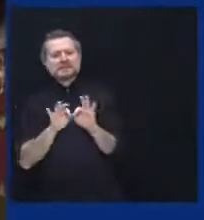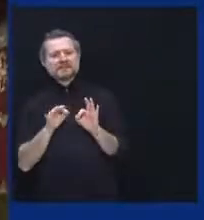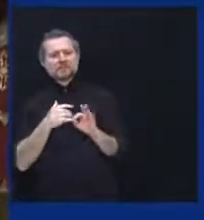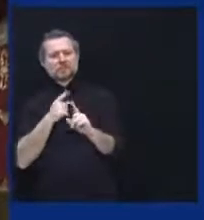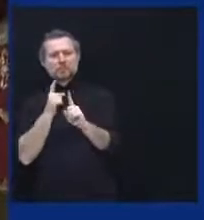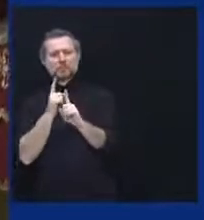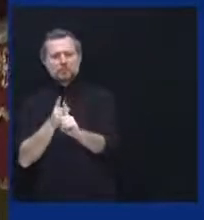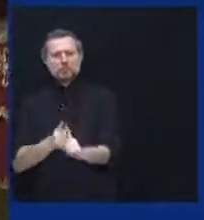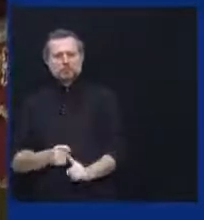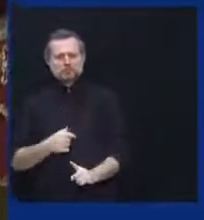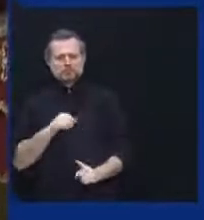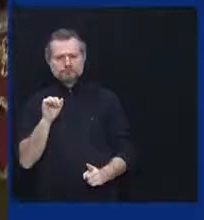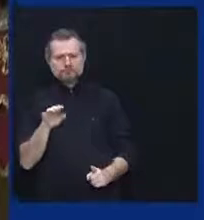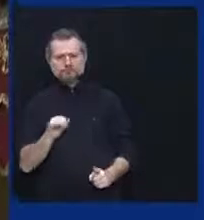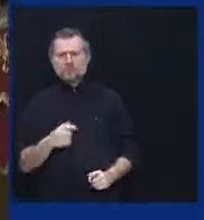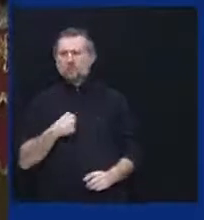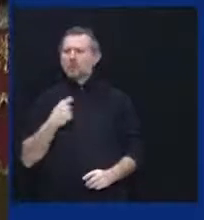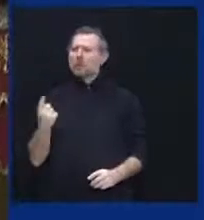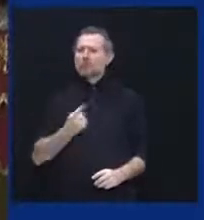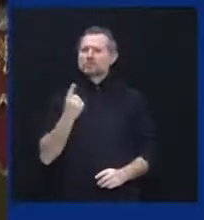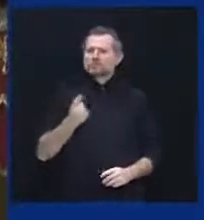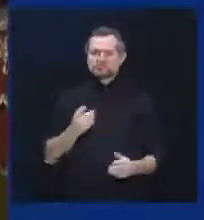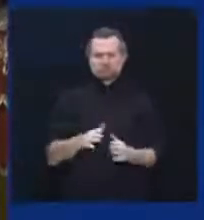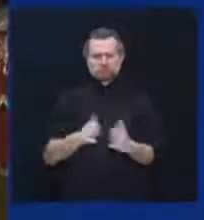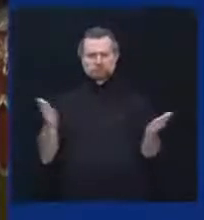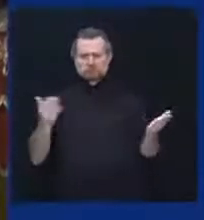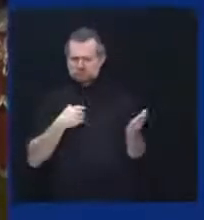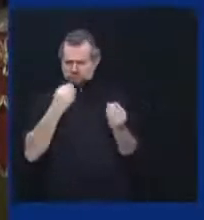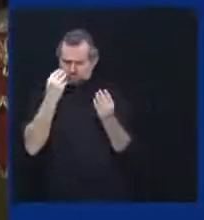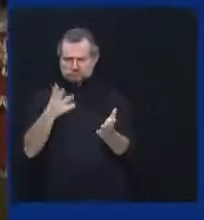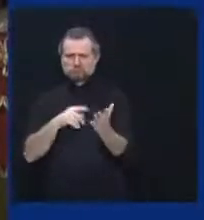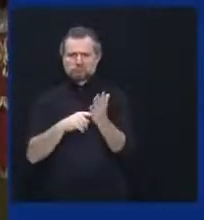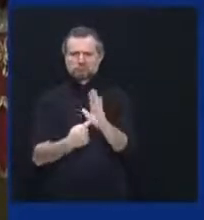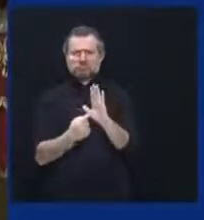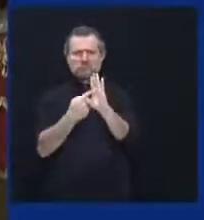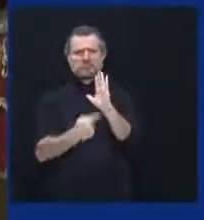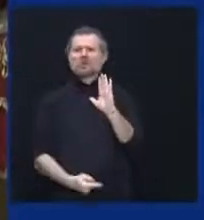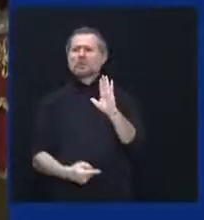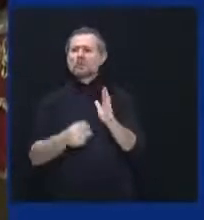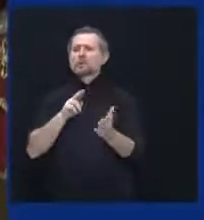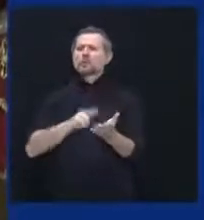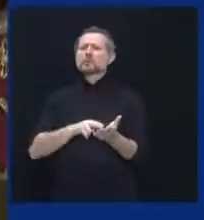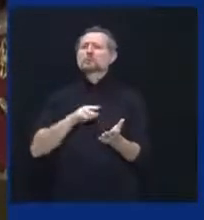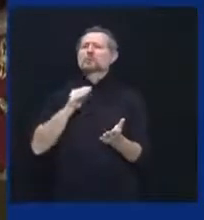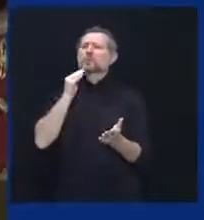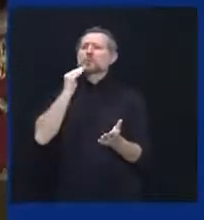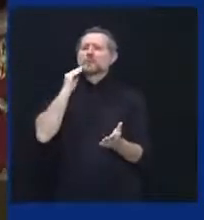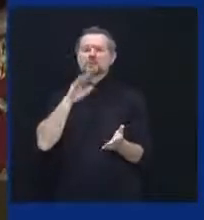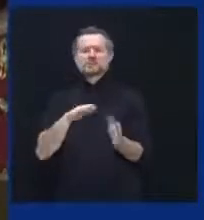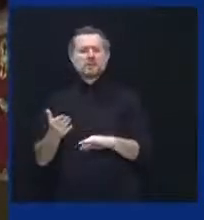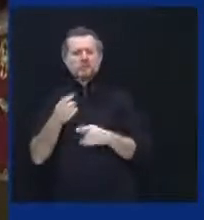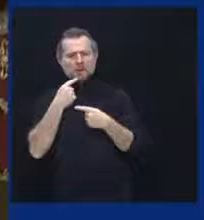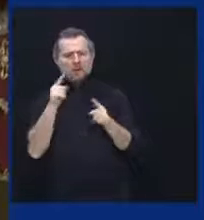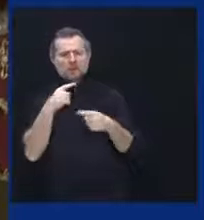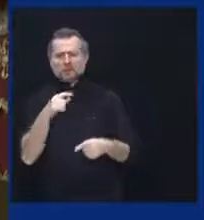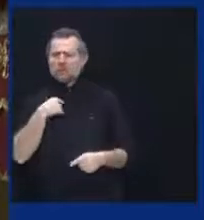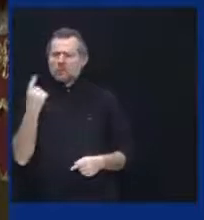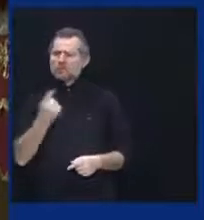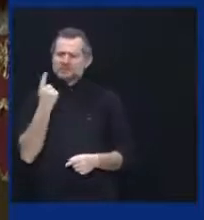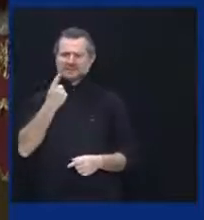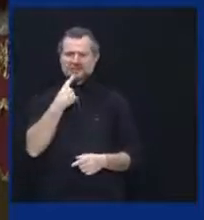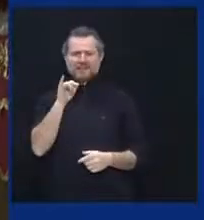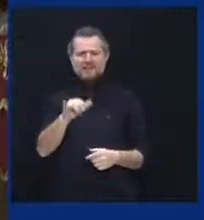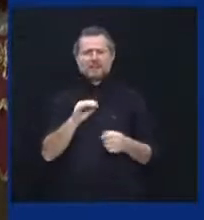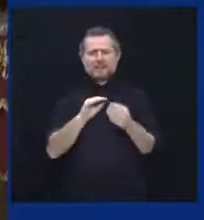we've always been transparent on the number of nursing home deaths that were reported in the facility. We've always said those are the